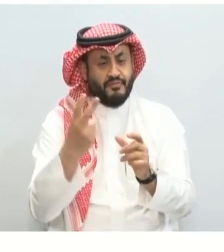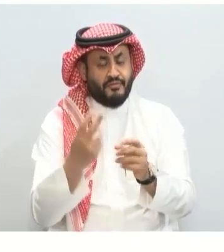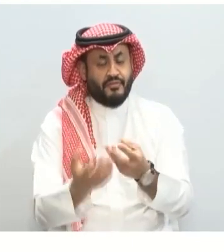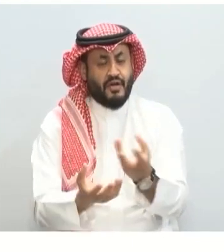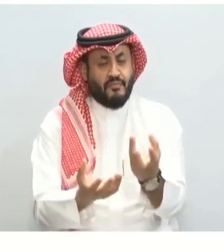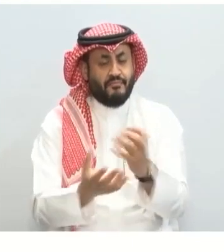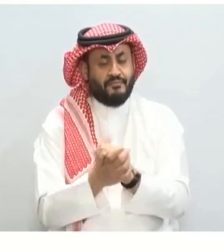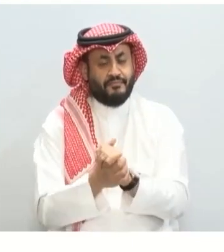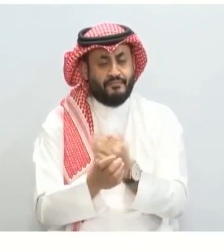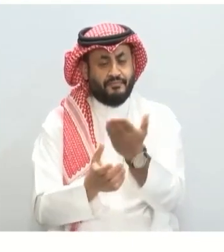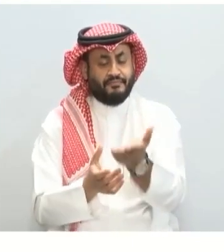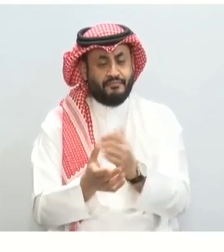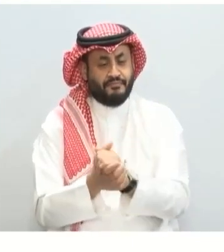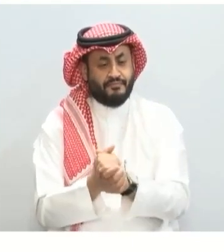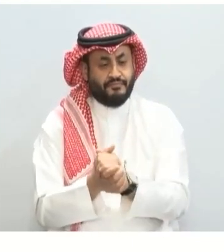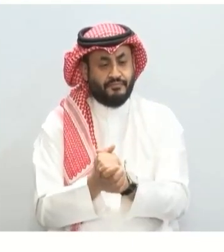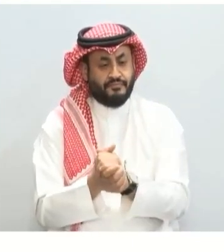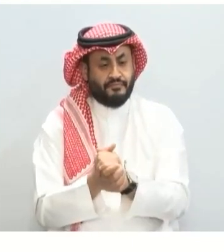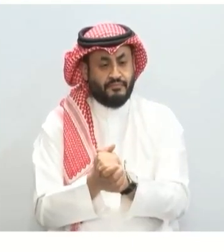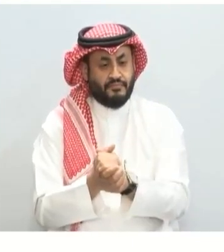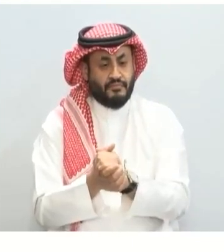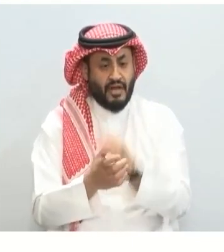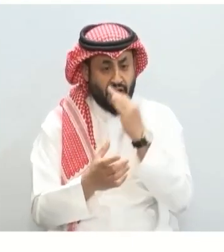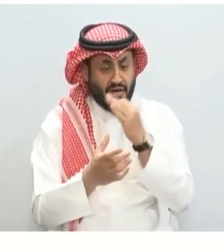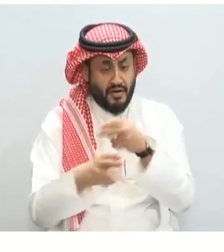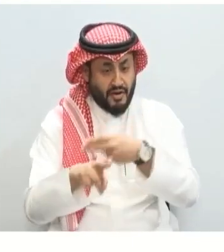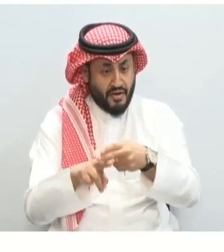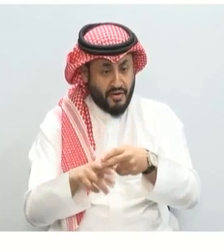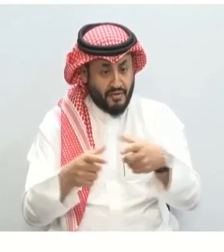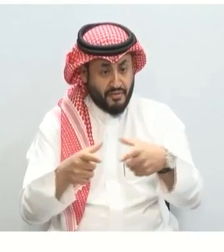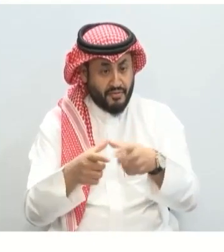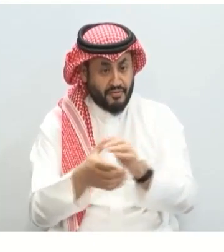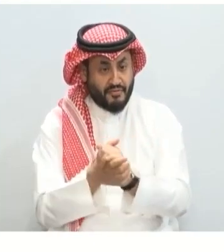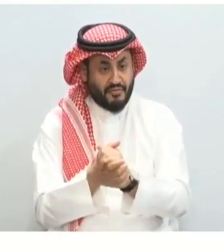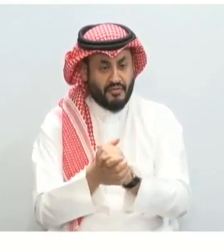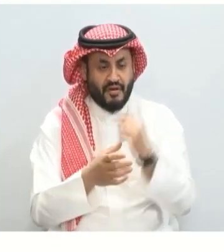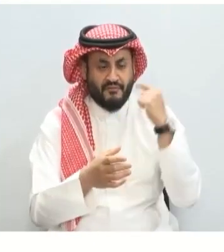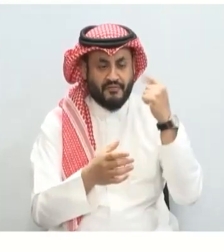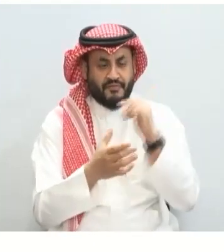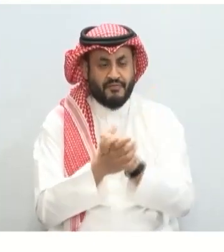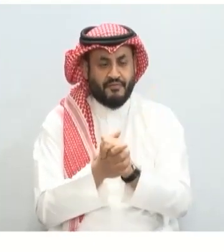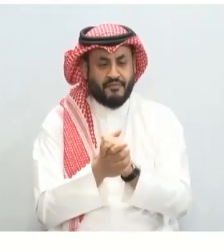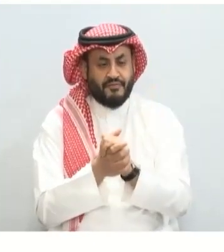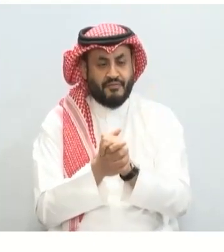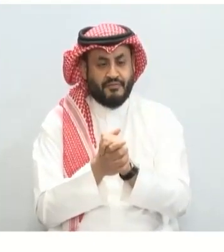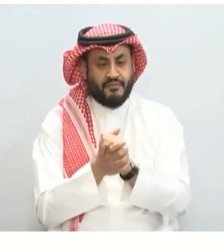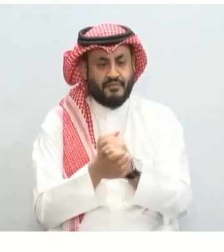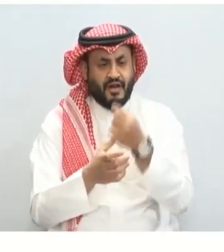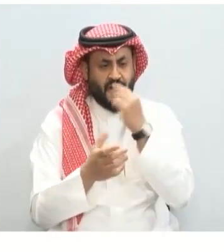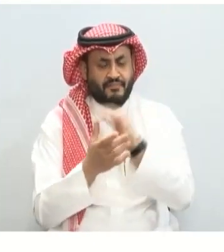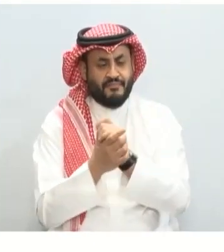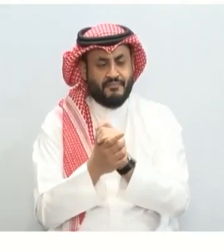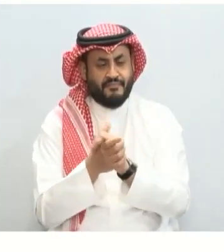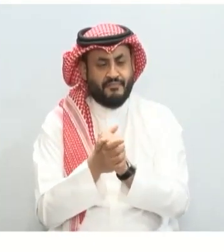brulee. Nawal, did you say chocolate raspberry cake? Come to think of it, it's rude to turn down food,